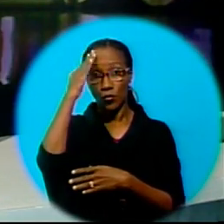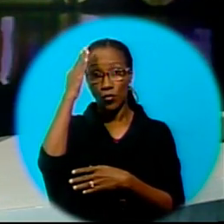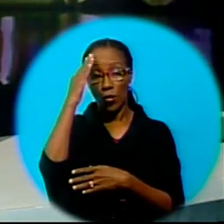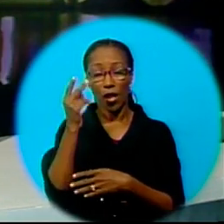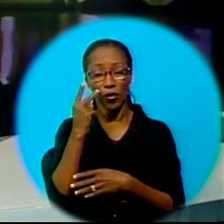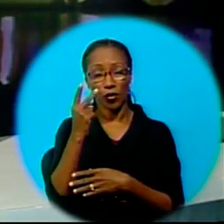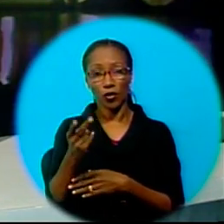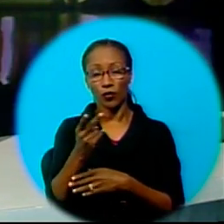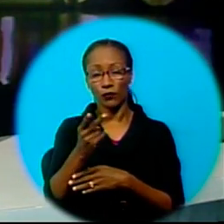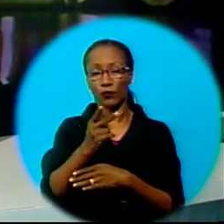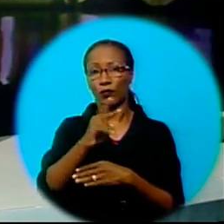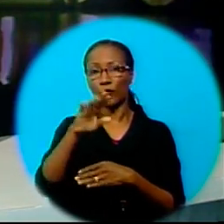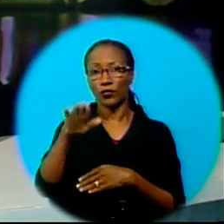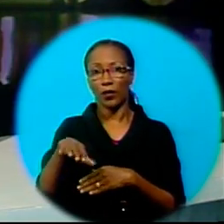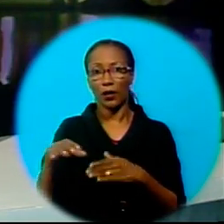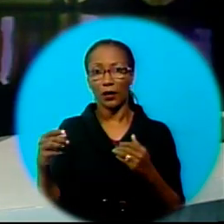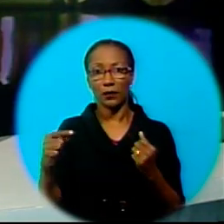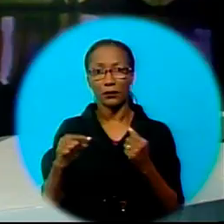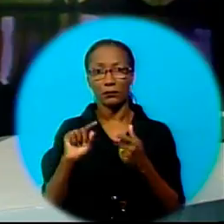of child abuse.